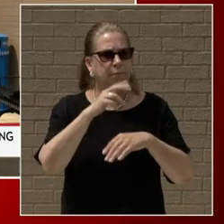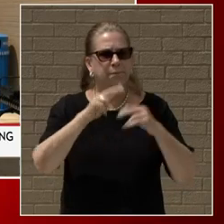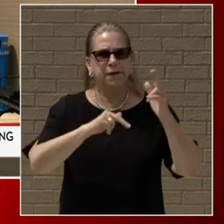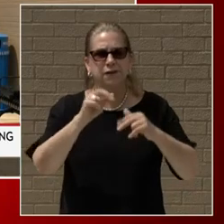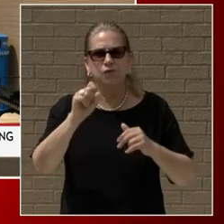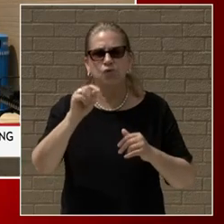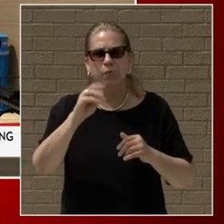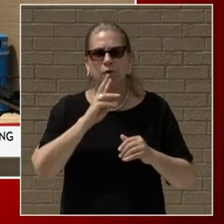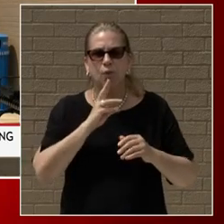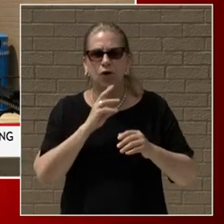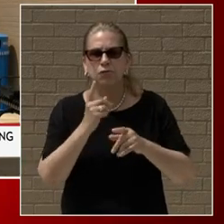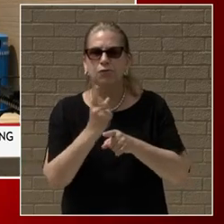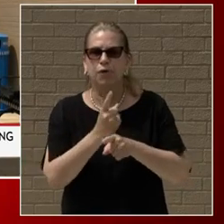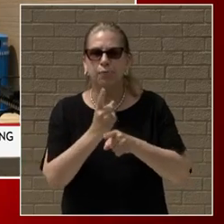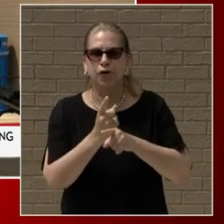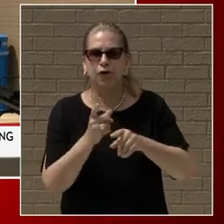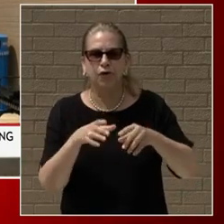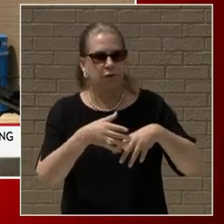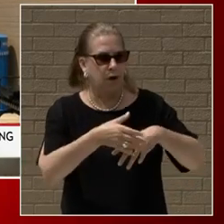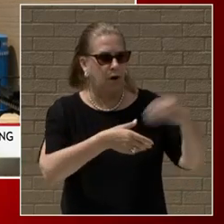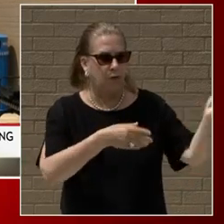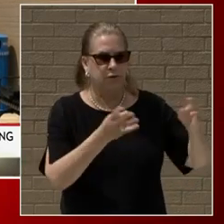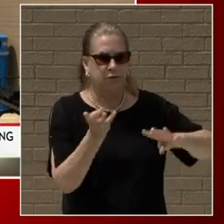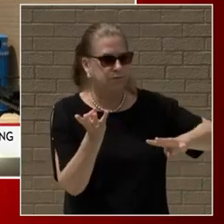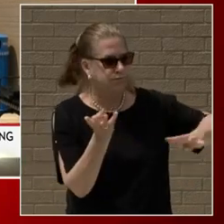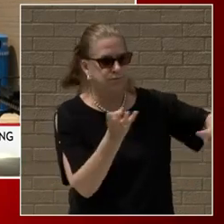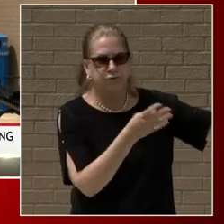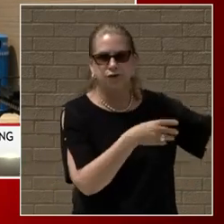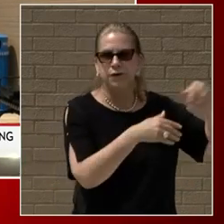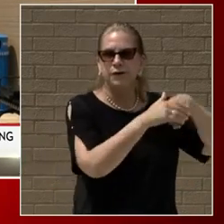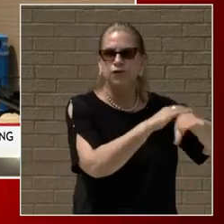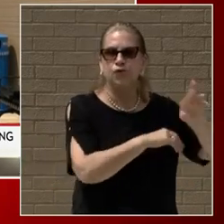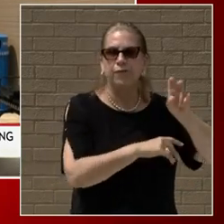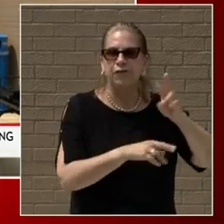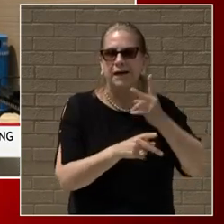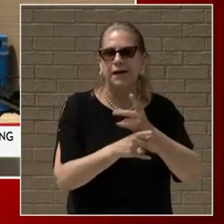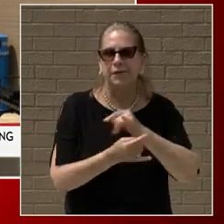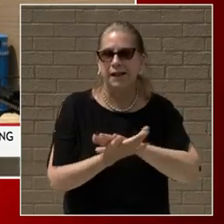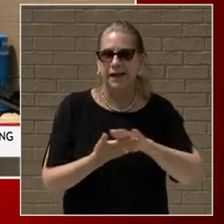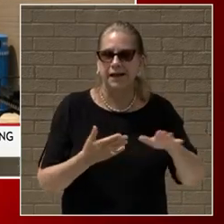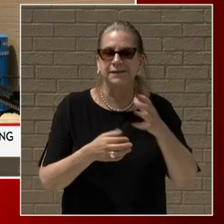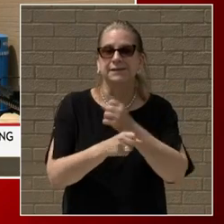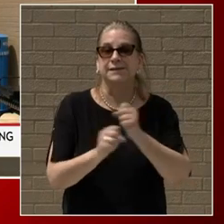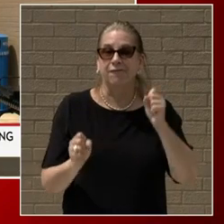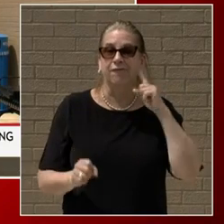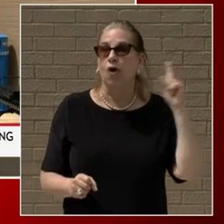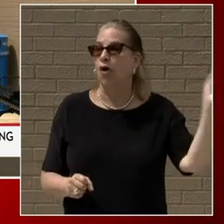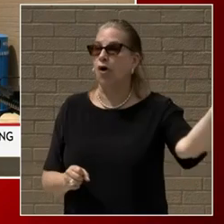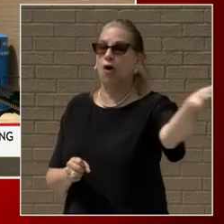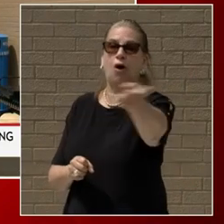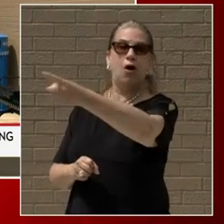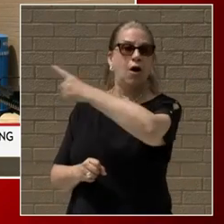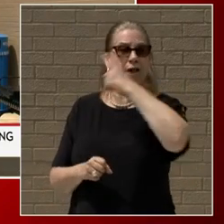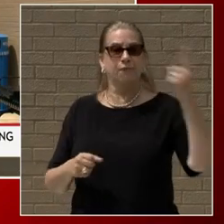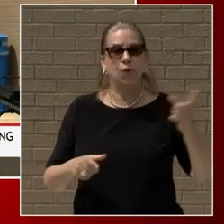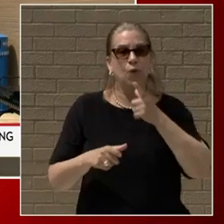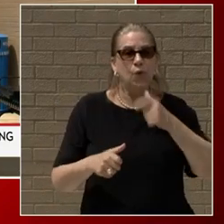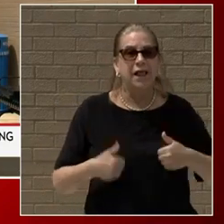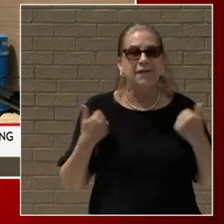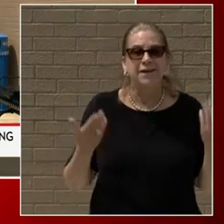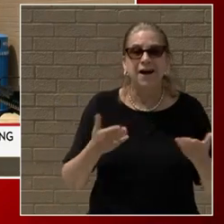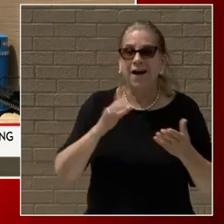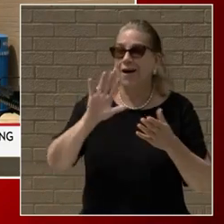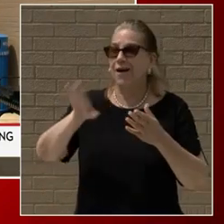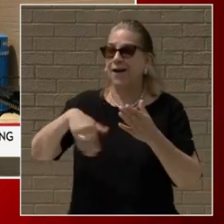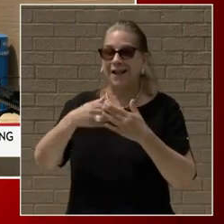local wildlife, and provide natural amenities for residents. I'd like to thank the architects, Moody Nolan, for